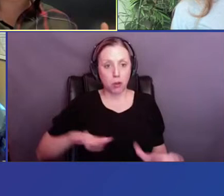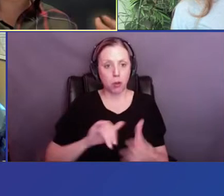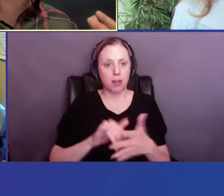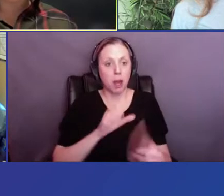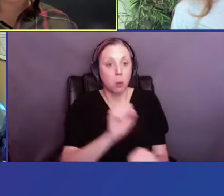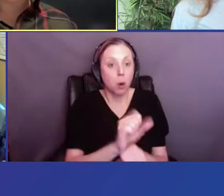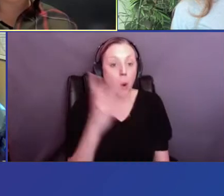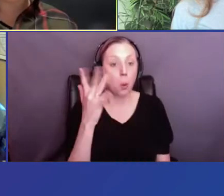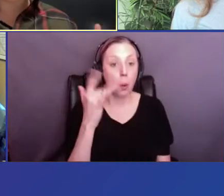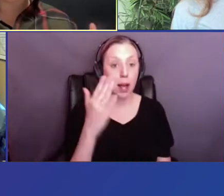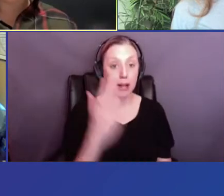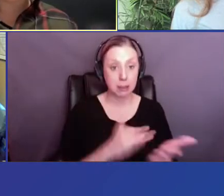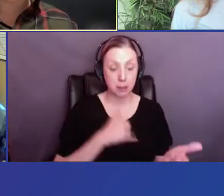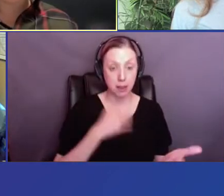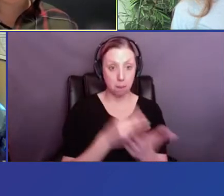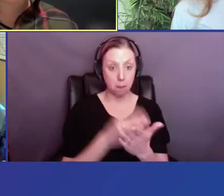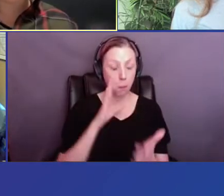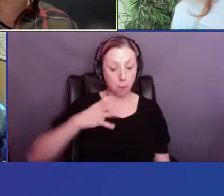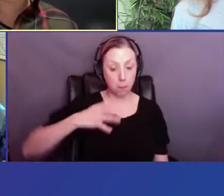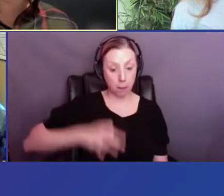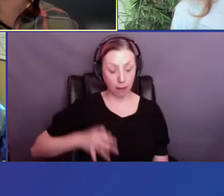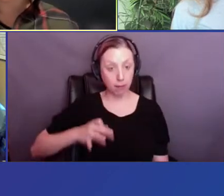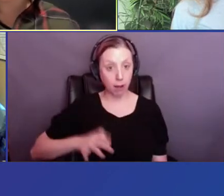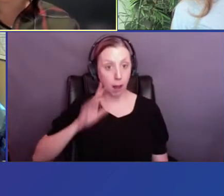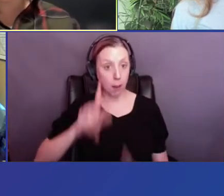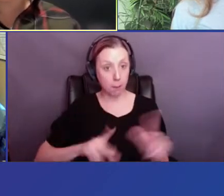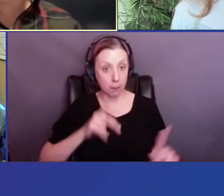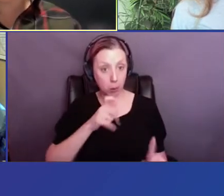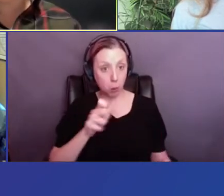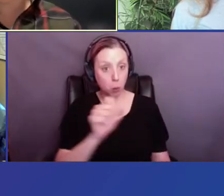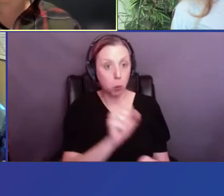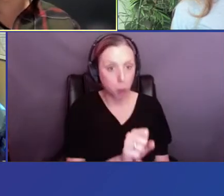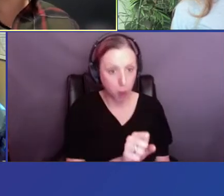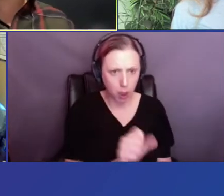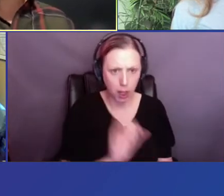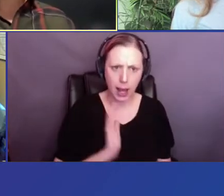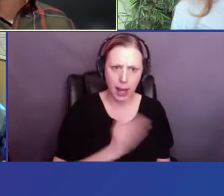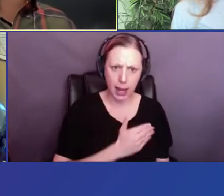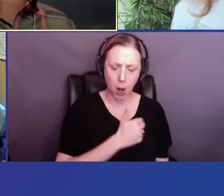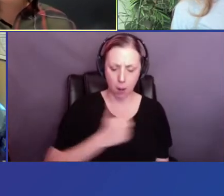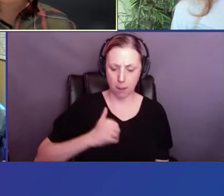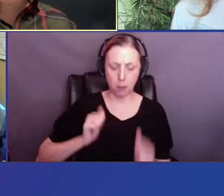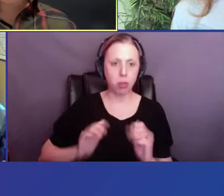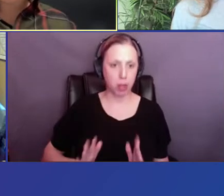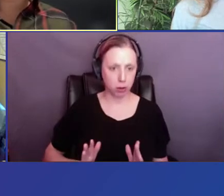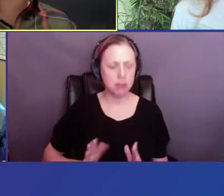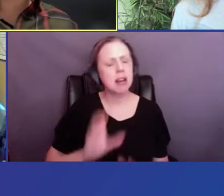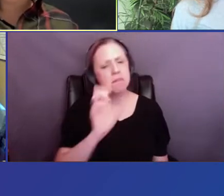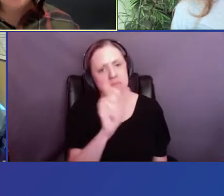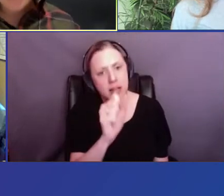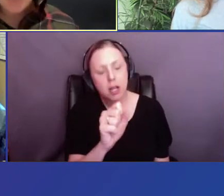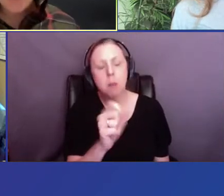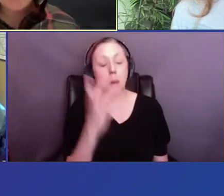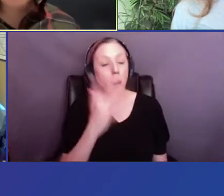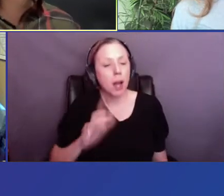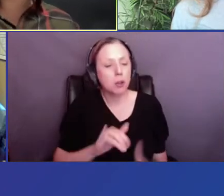of the funding will benefit the people who work at our member theaters, but also because